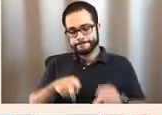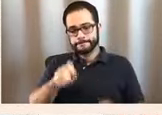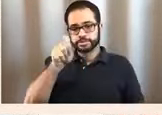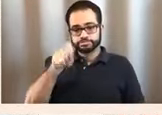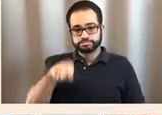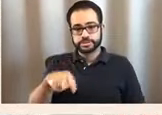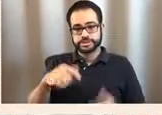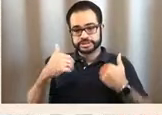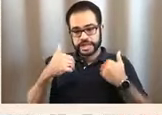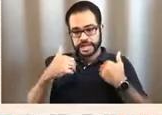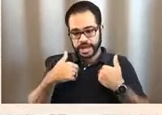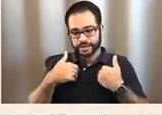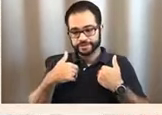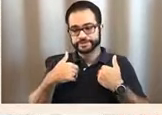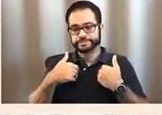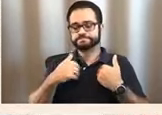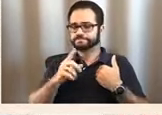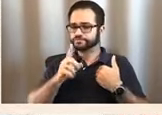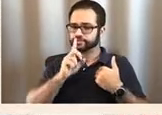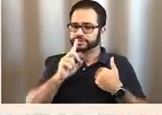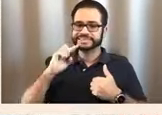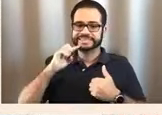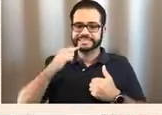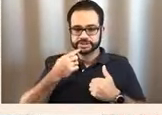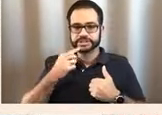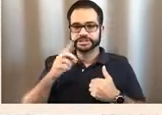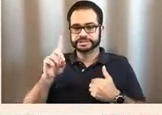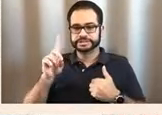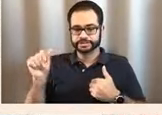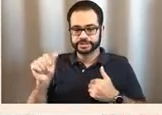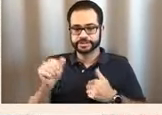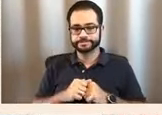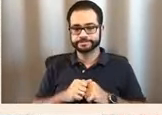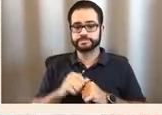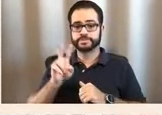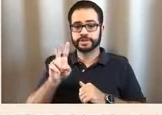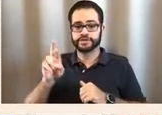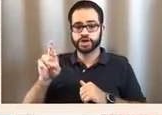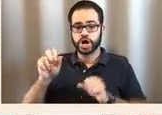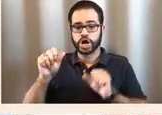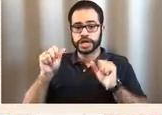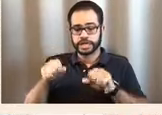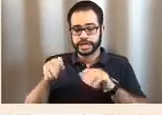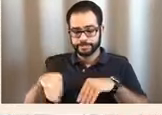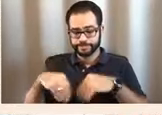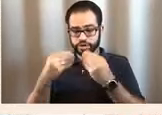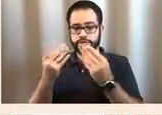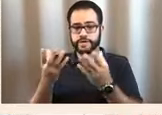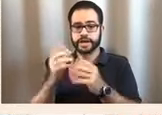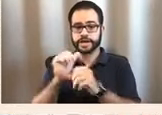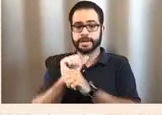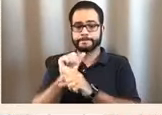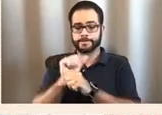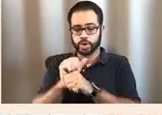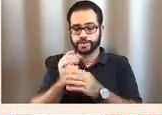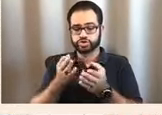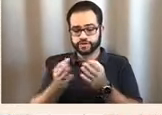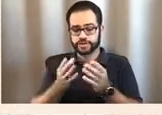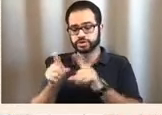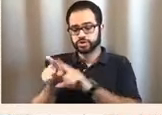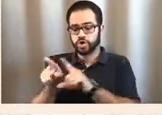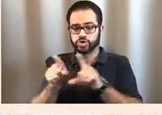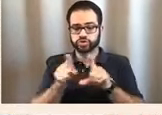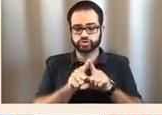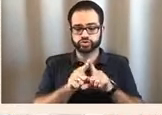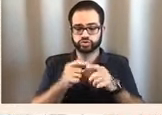most significant disability. VR can provide employment services as well as assisting